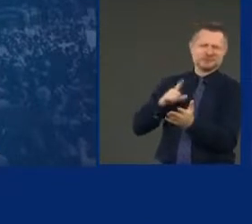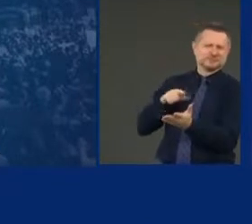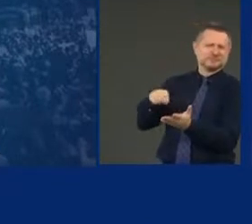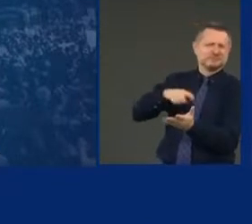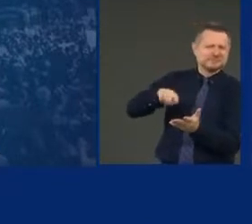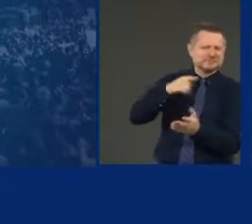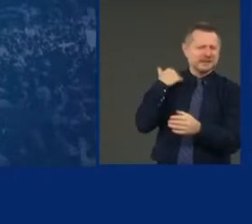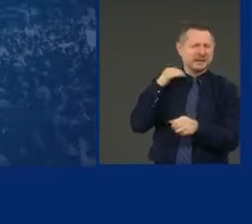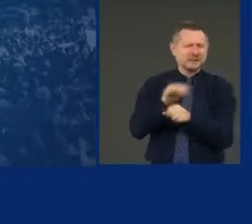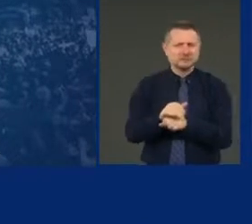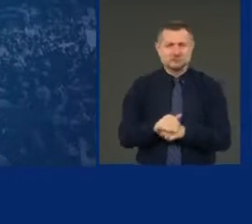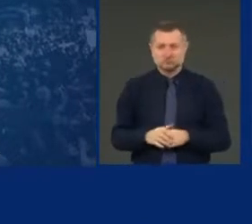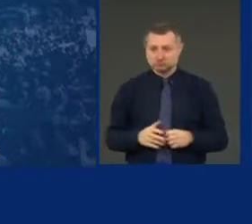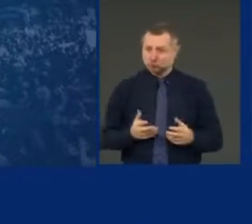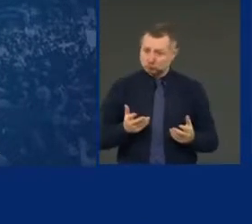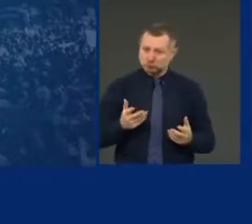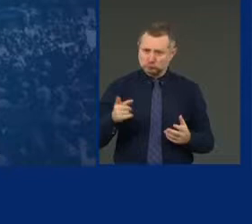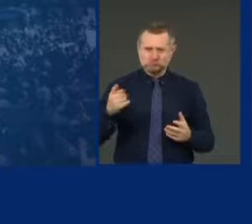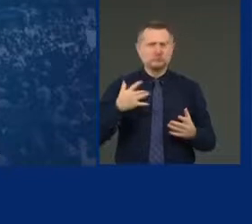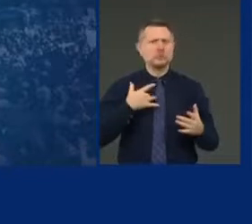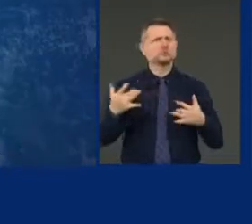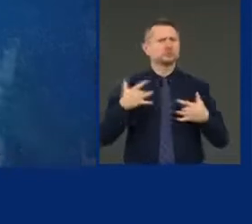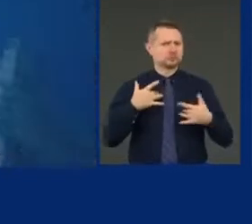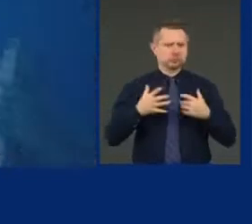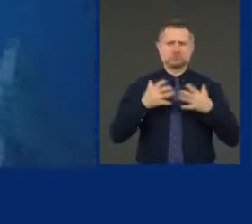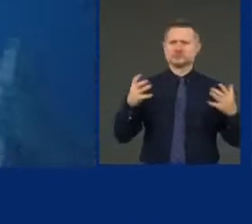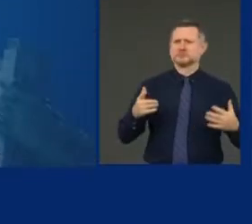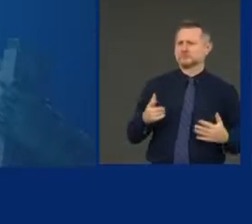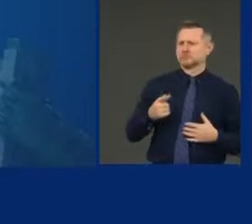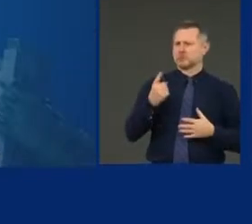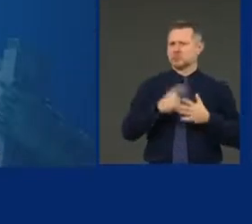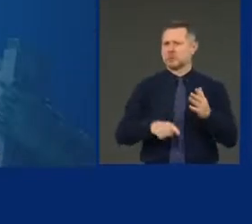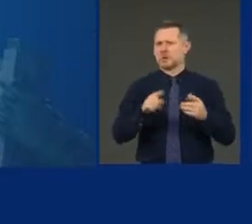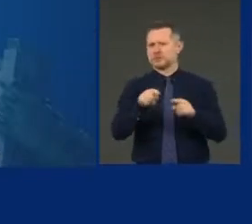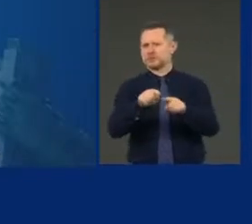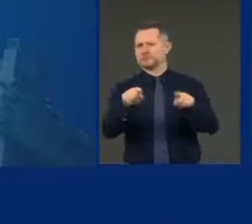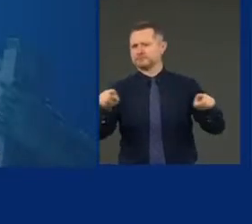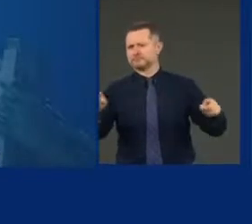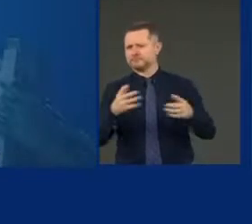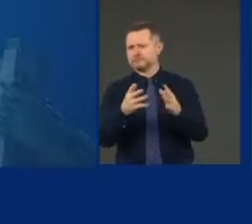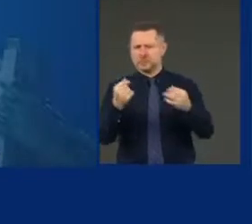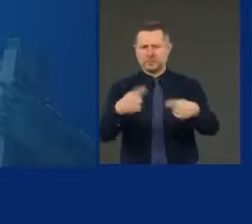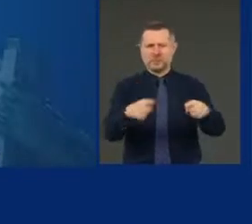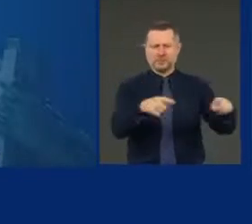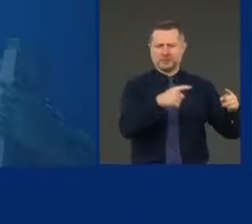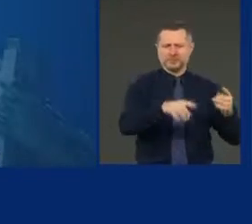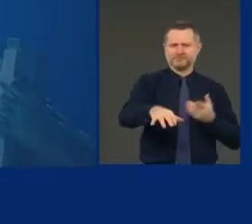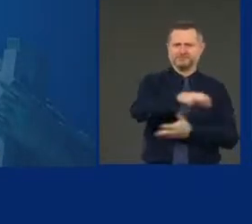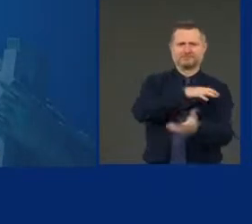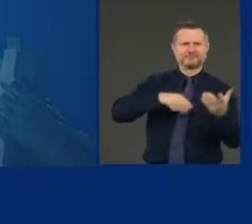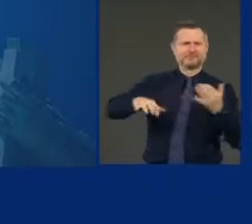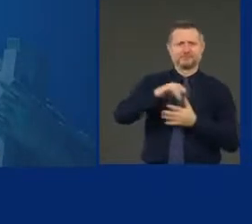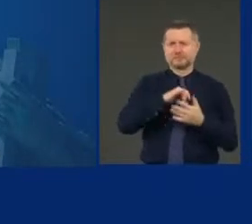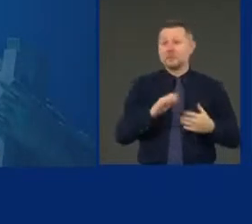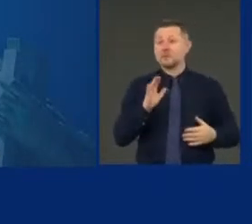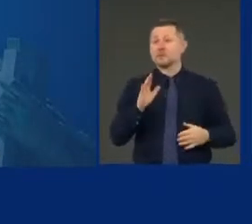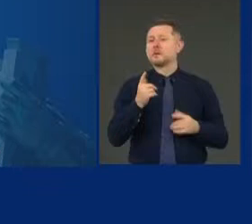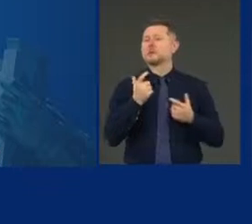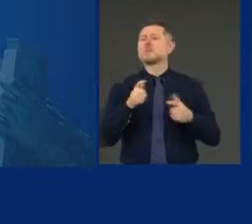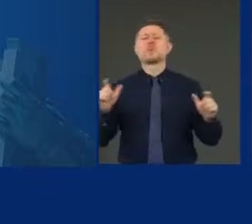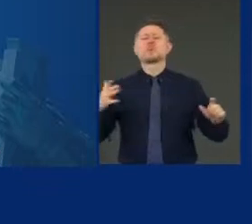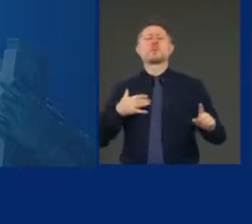was a significant amount of concern about what actions were taken. But on the larger point, in